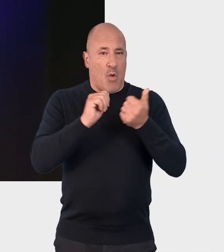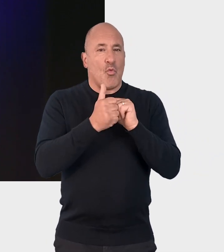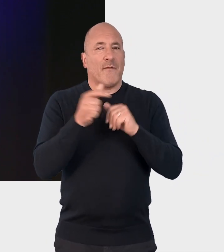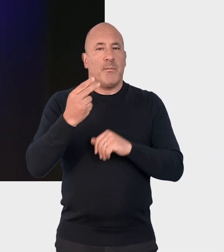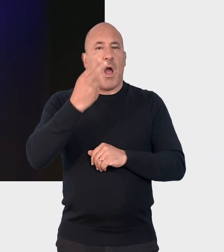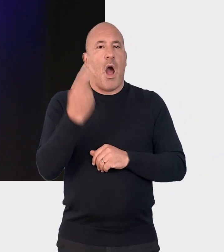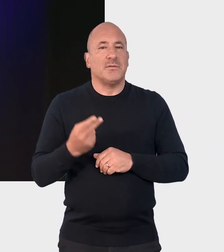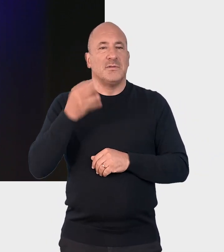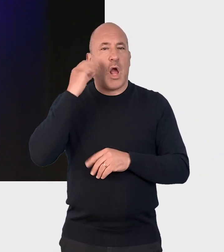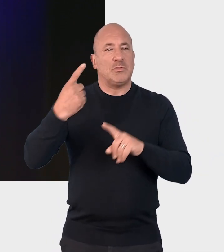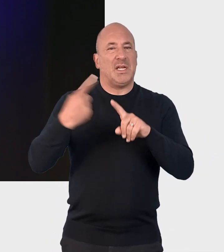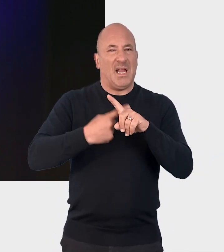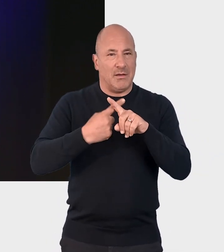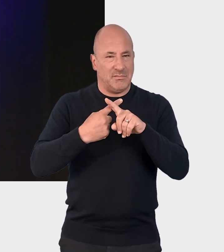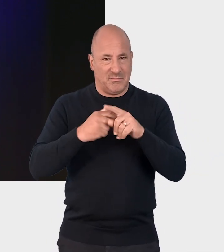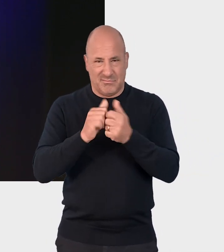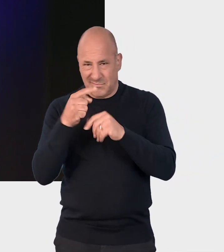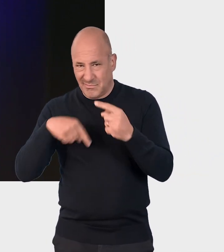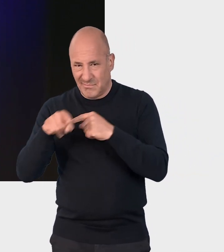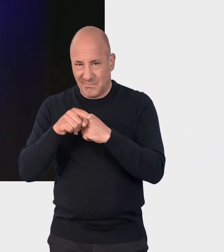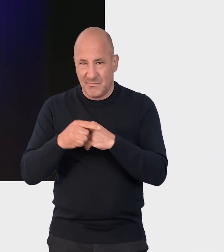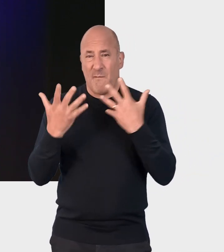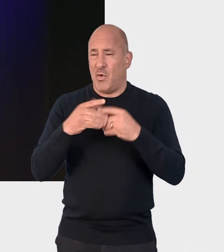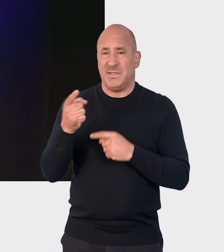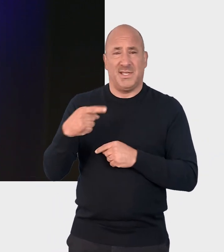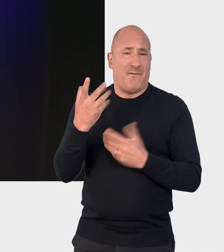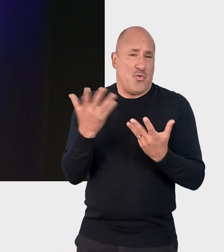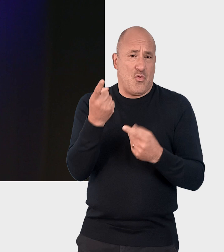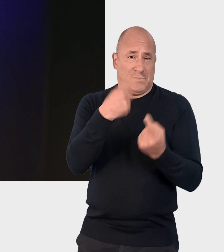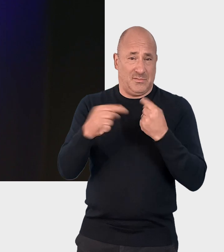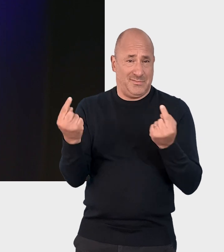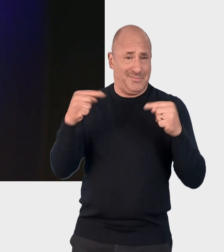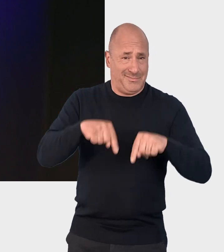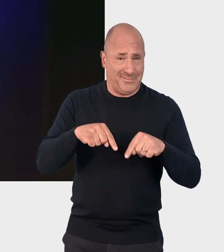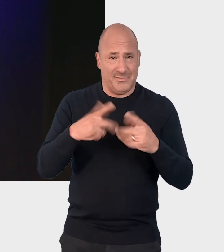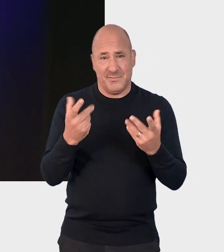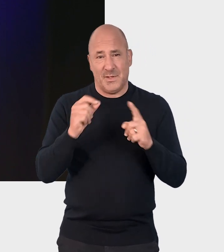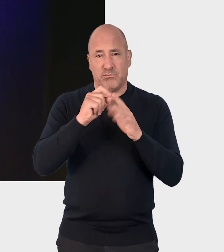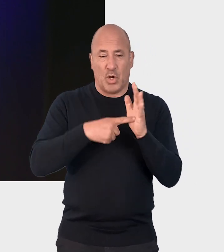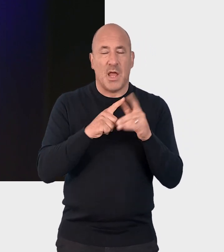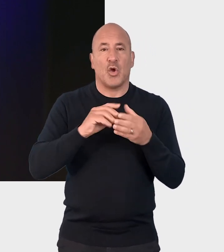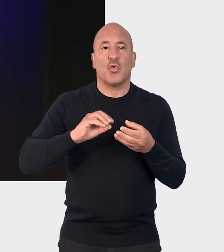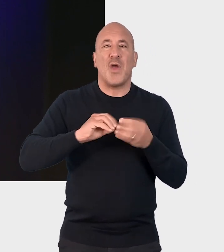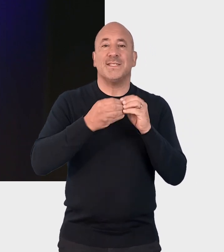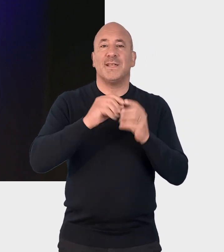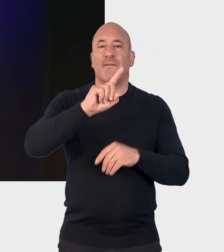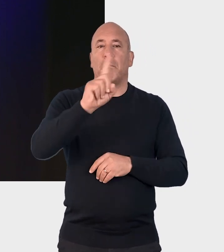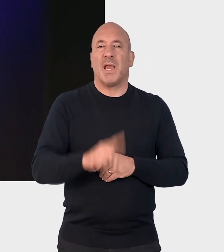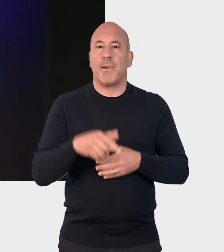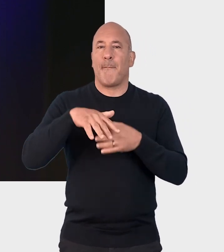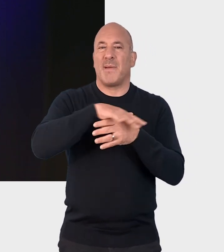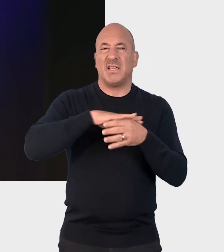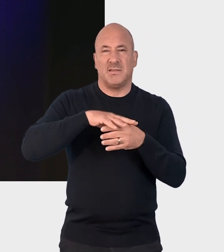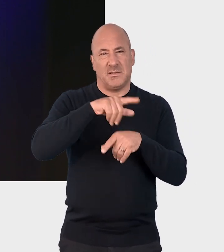like to also thank colleagues from the Arts Council of England and those obviously who are here today, who through projects